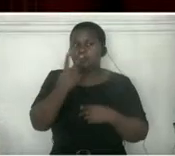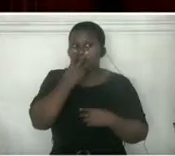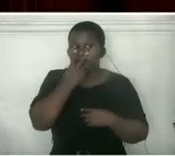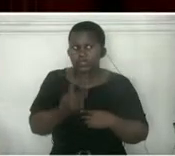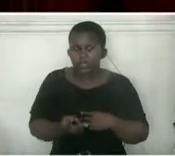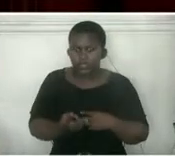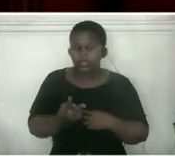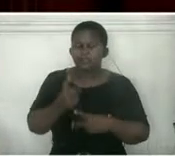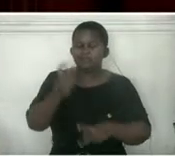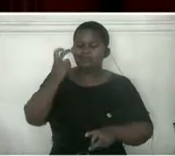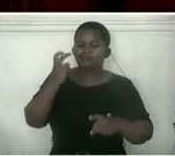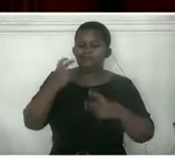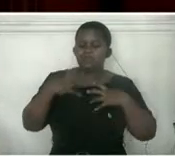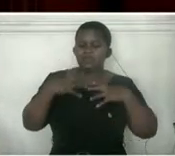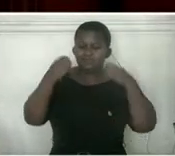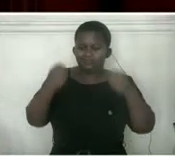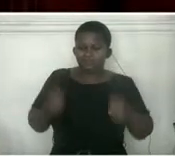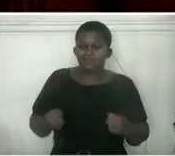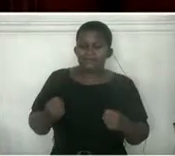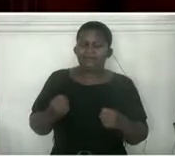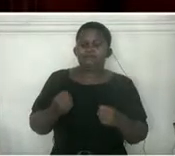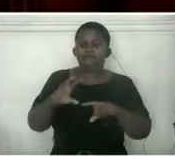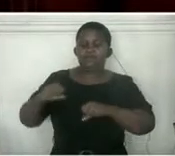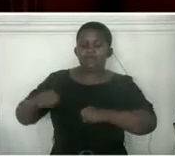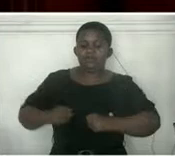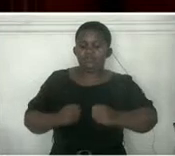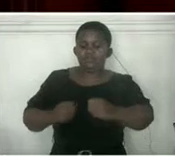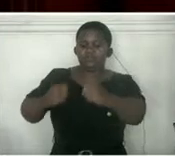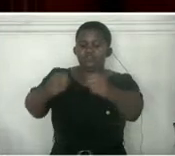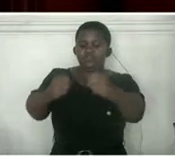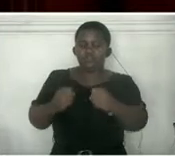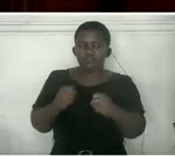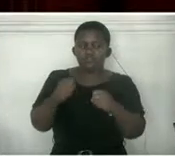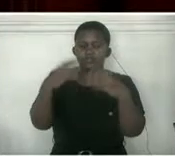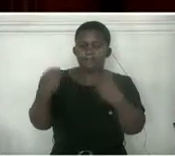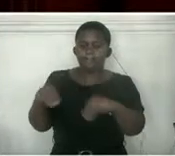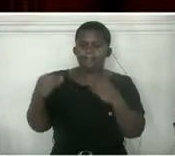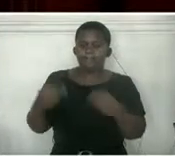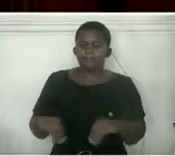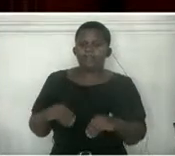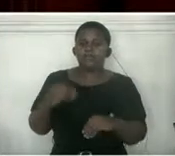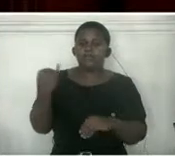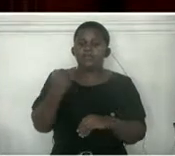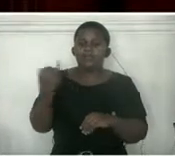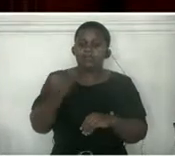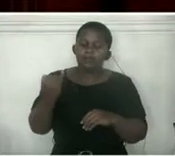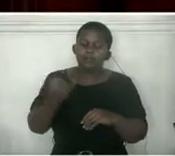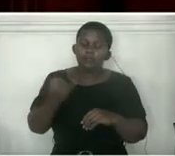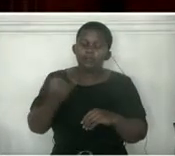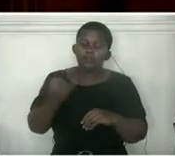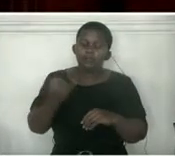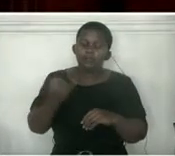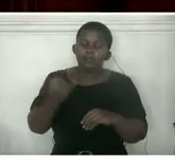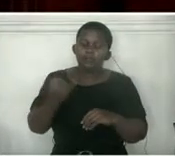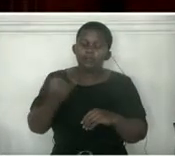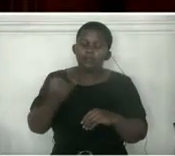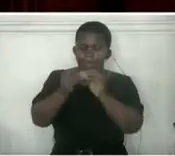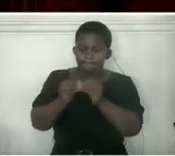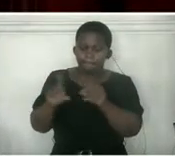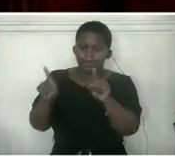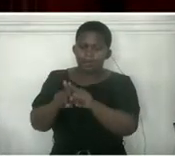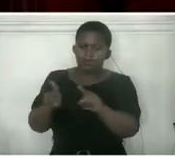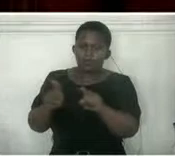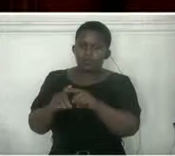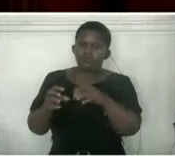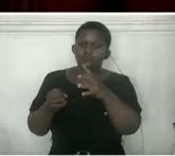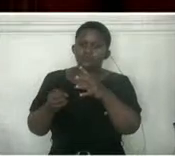remarkable toughness in these strategic sectors, such as automotive, manufacturing, and agriculture.